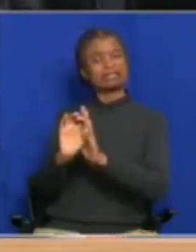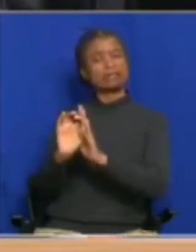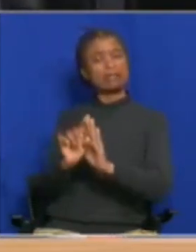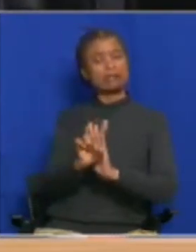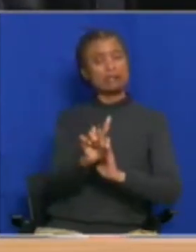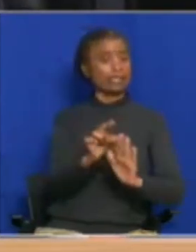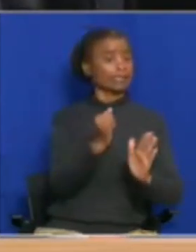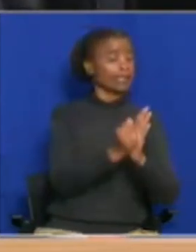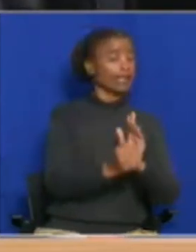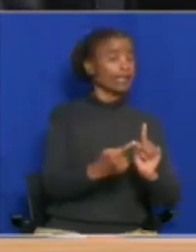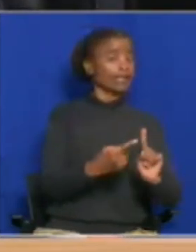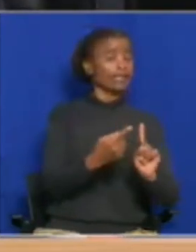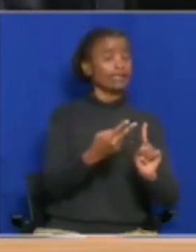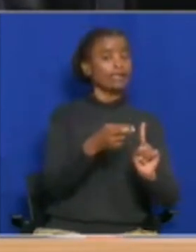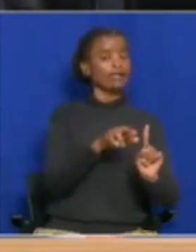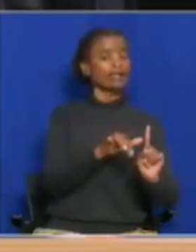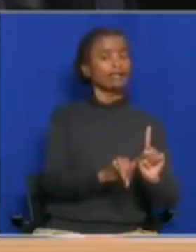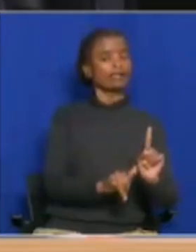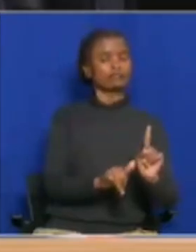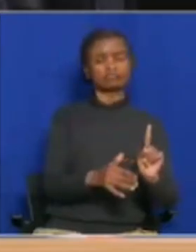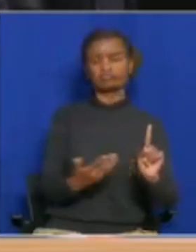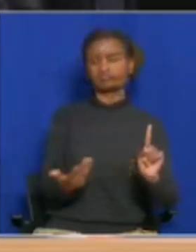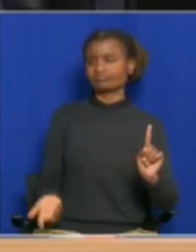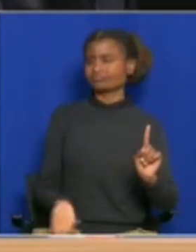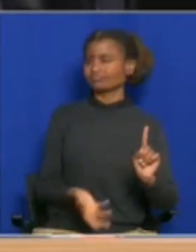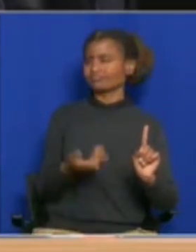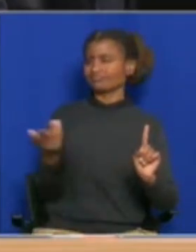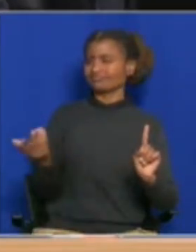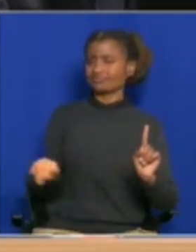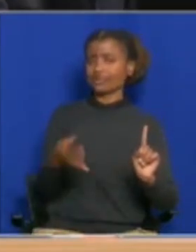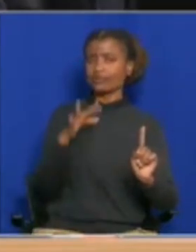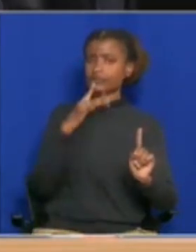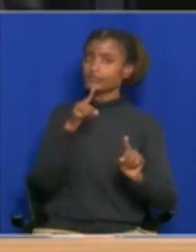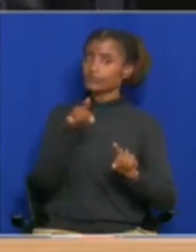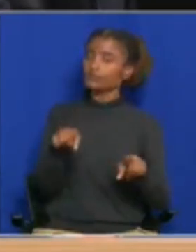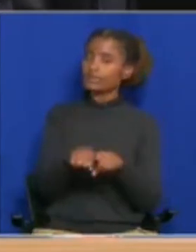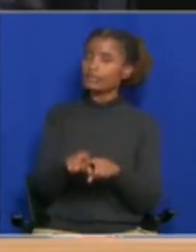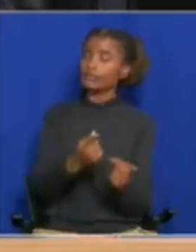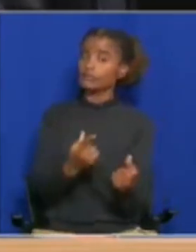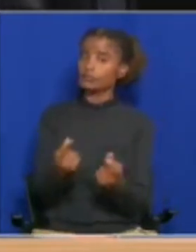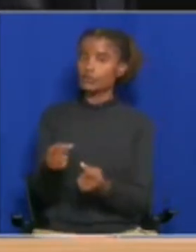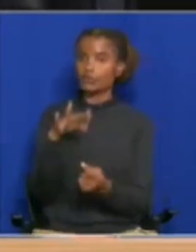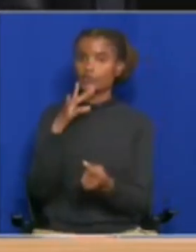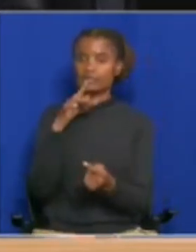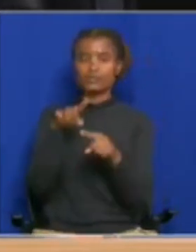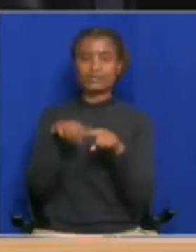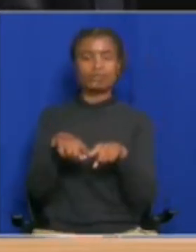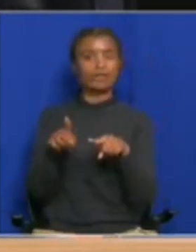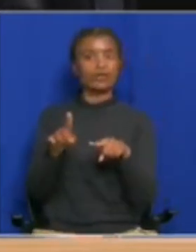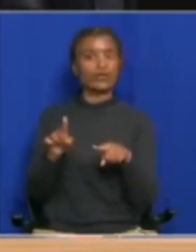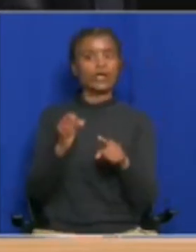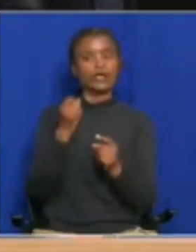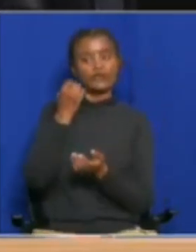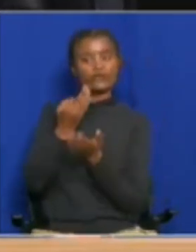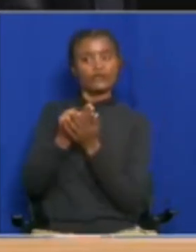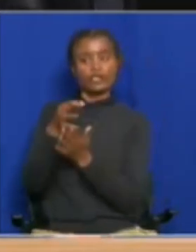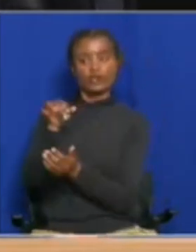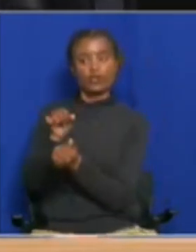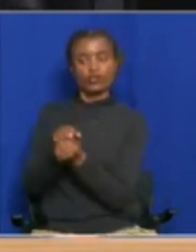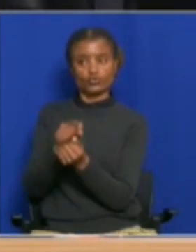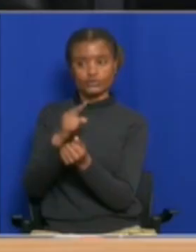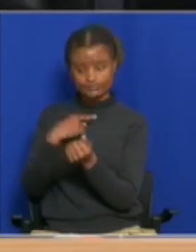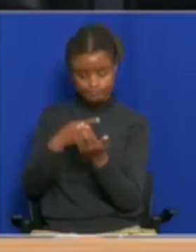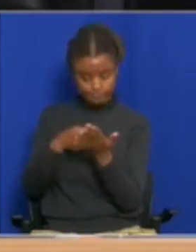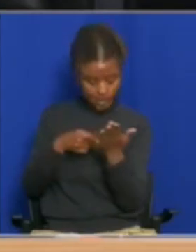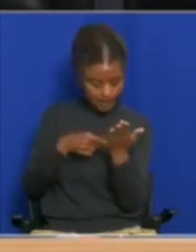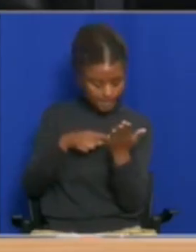is exactly what you are doing. You are relying on factual conclusions to say that B of